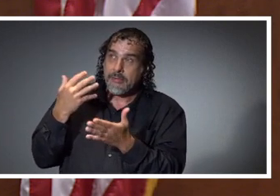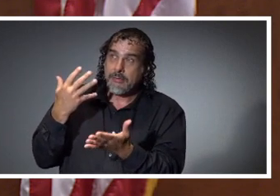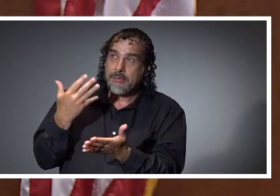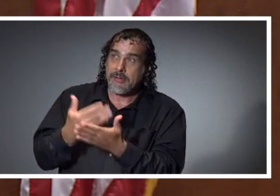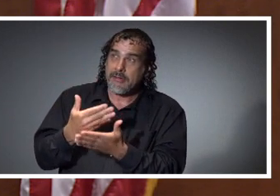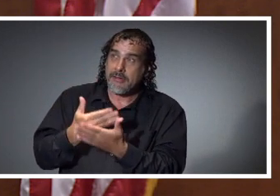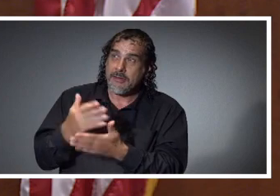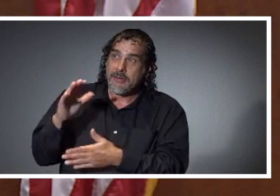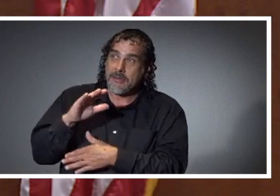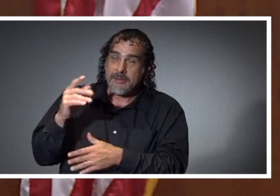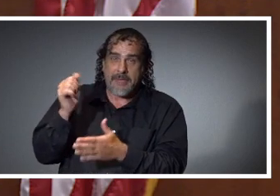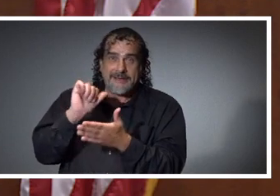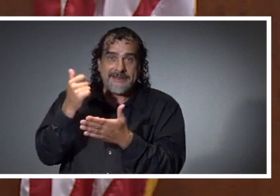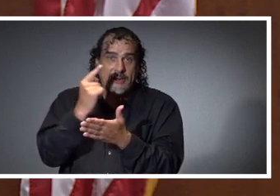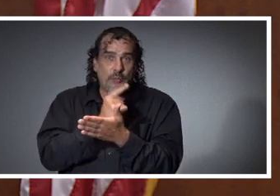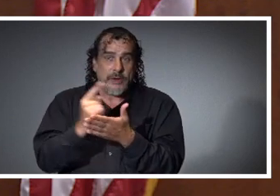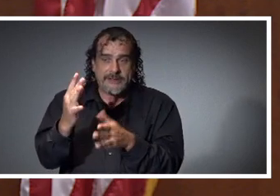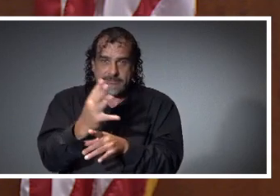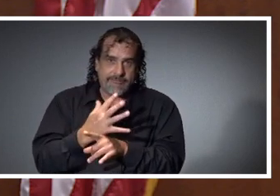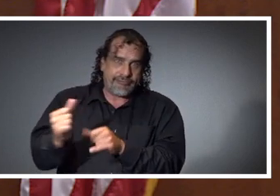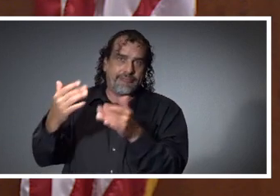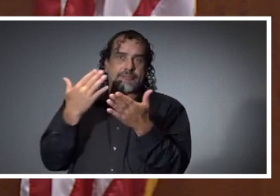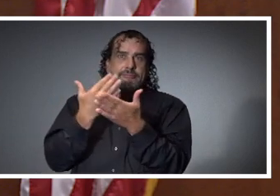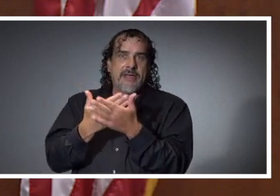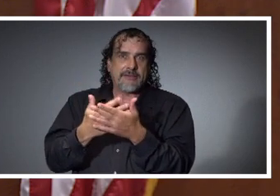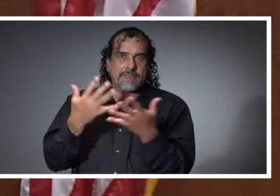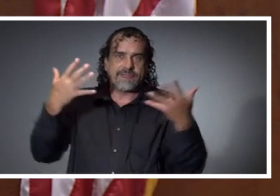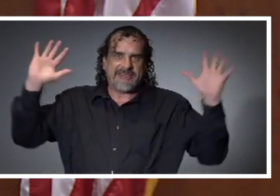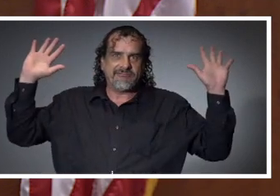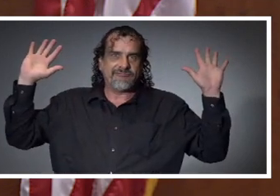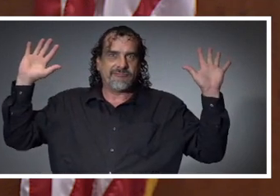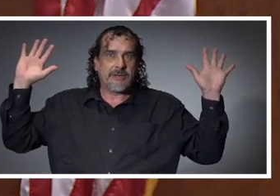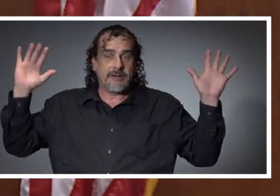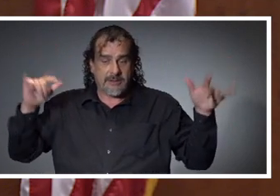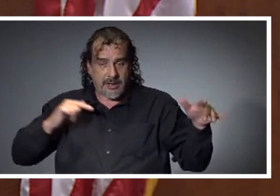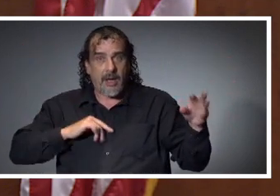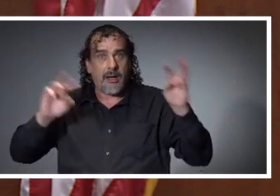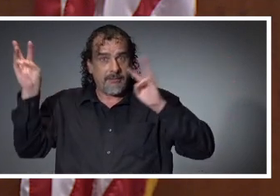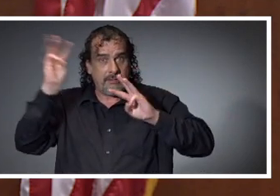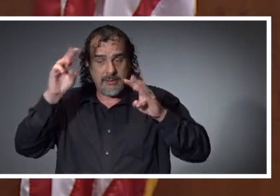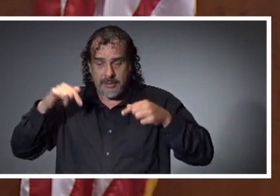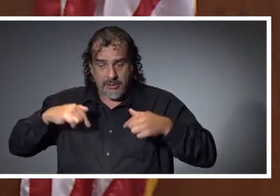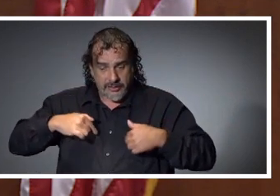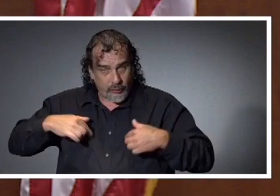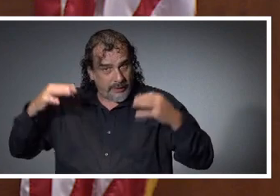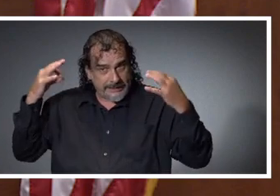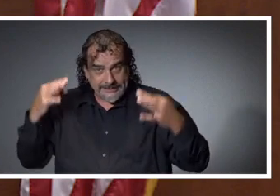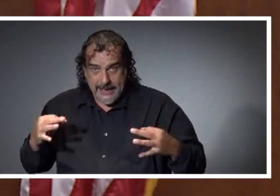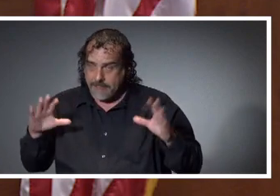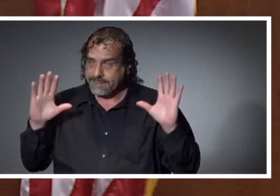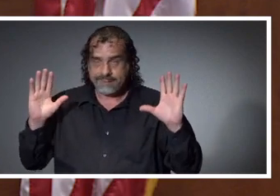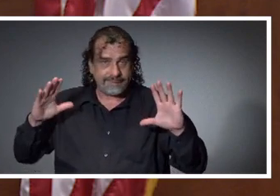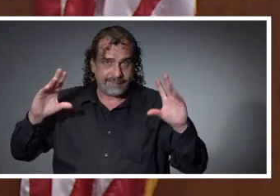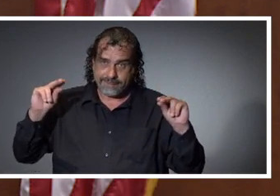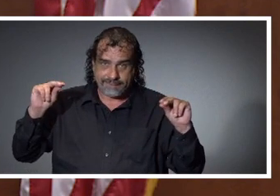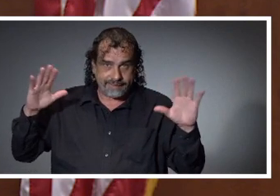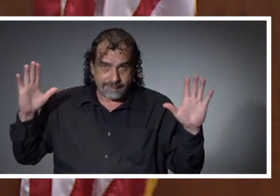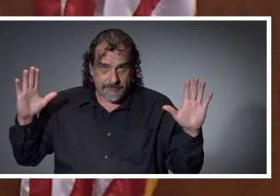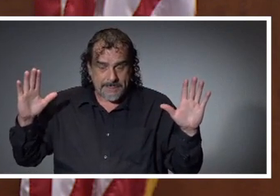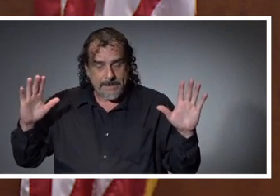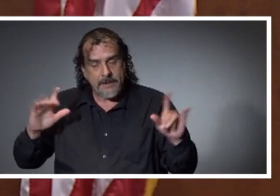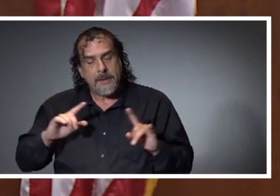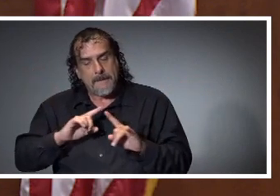within approximately 10 weeks. I am very concerned about that. And so we haven't made a final decision yet, but it